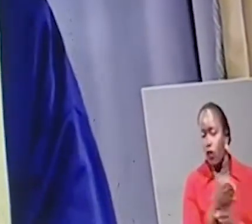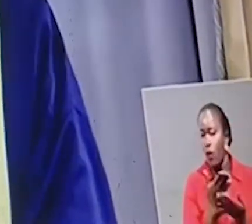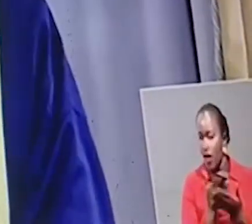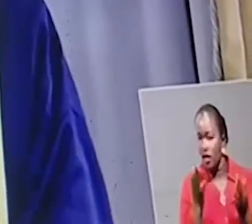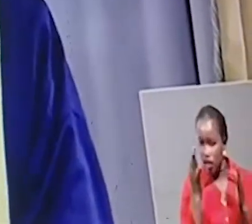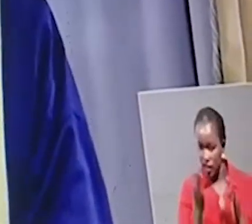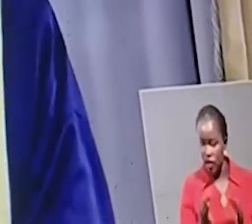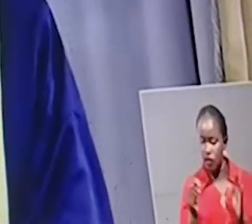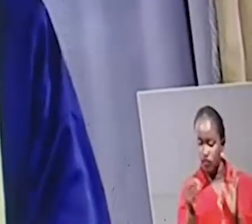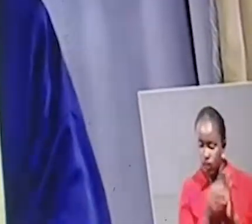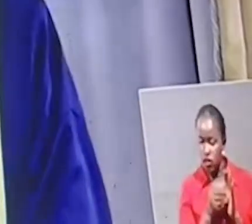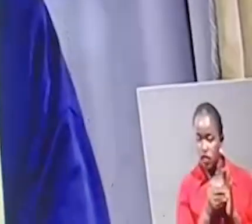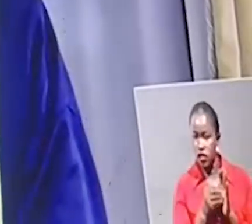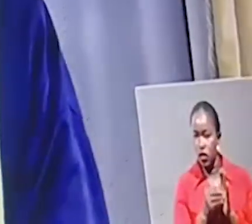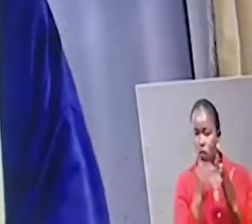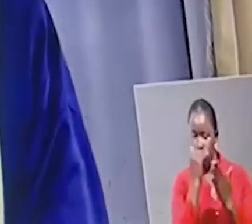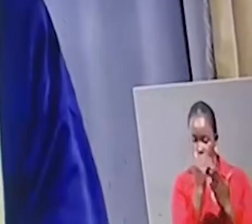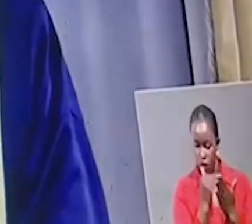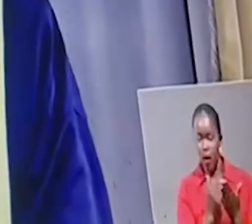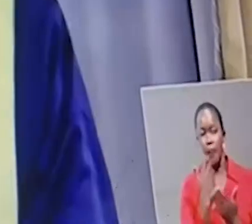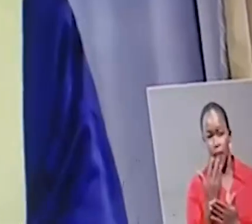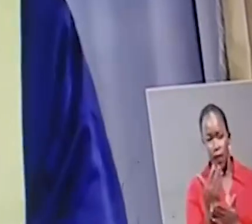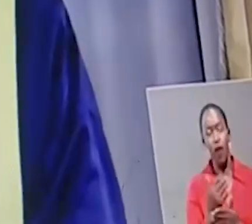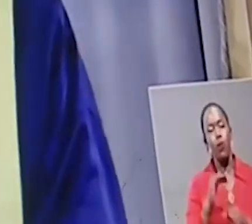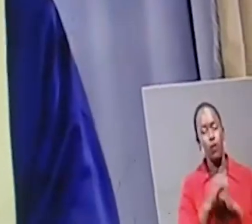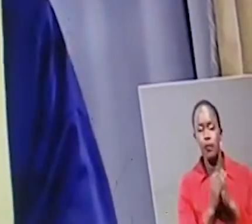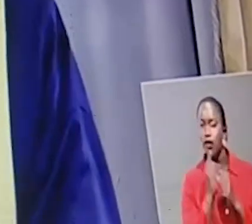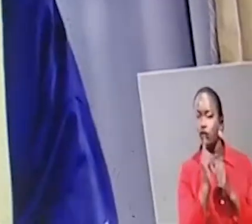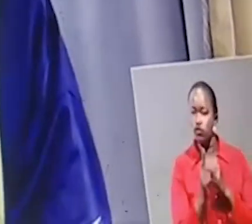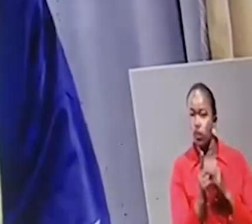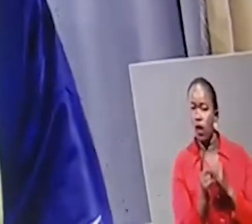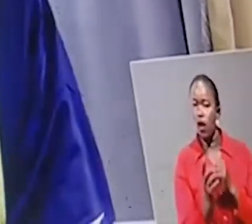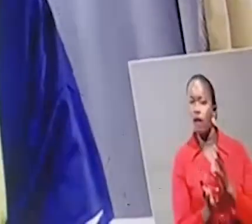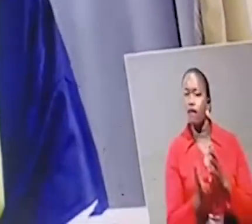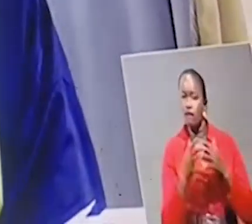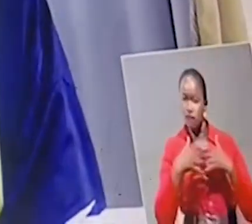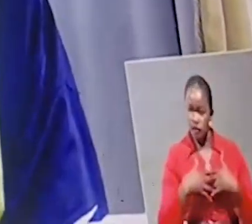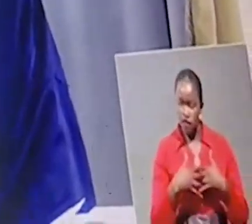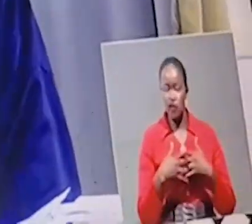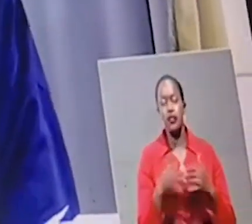is put on the order paper, we ensure it conforms to the